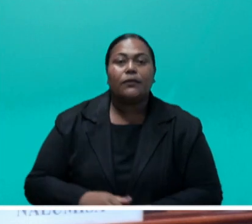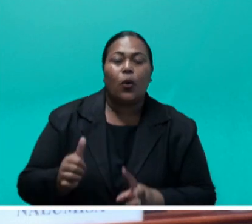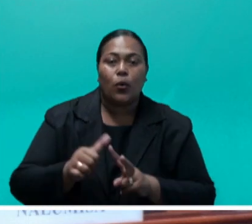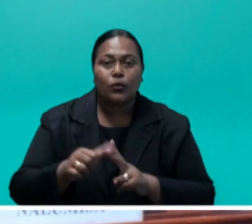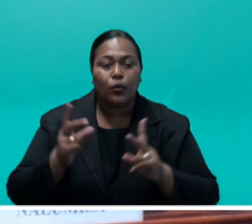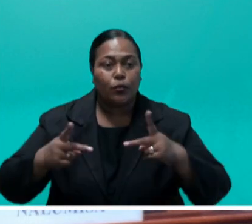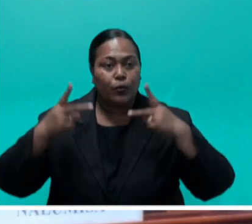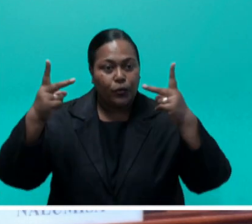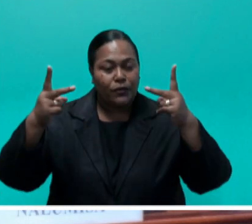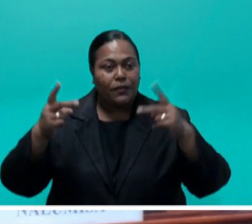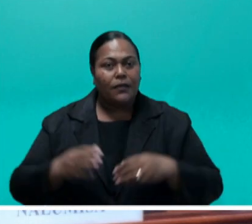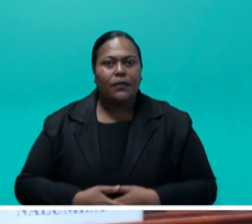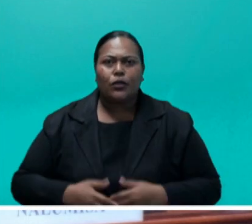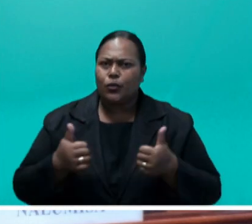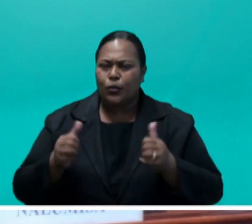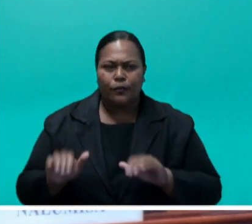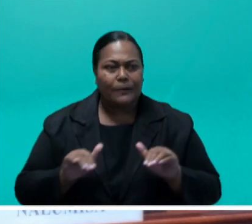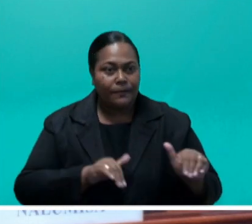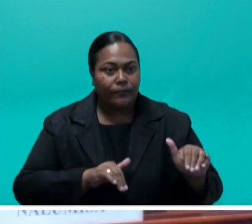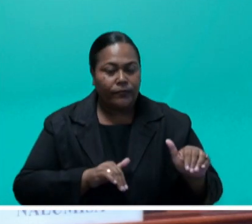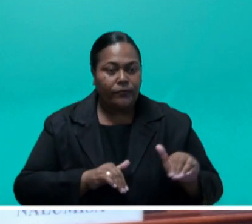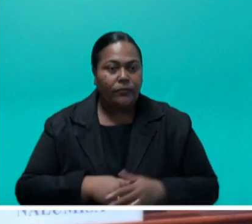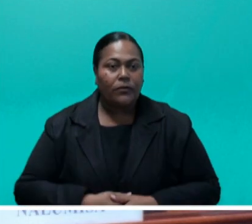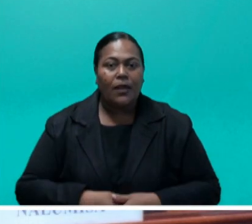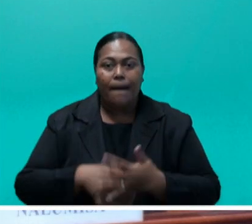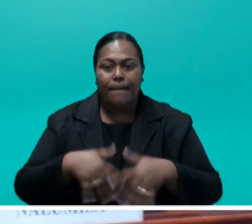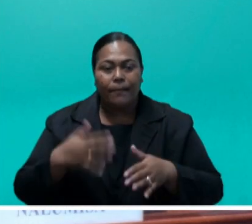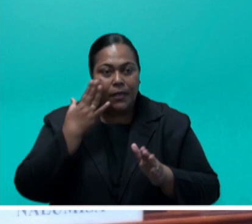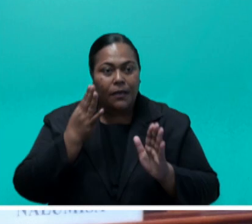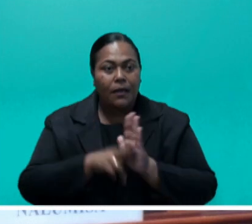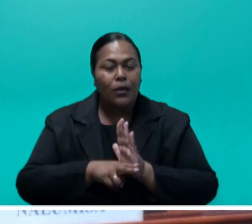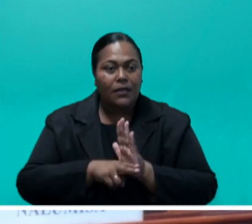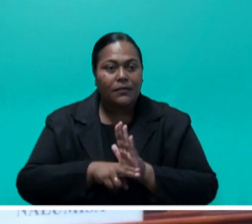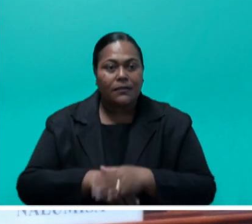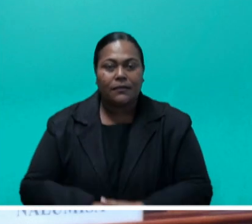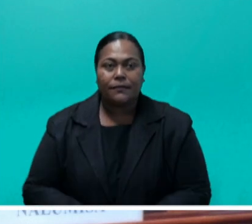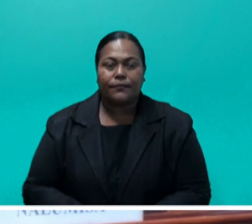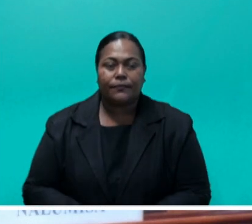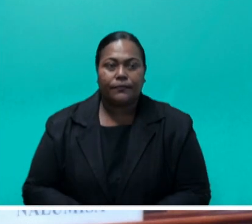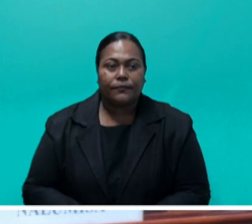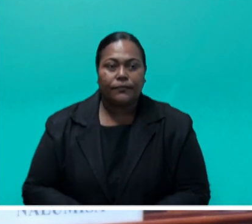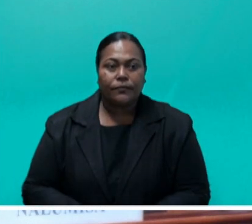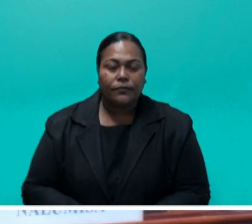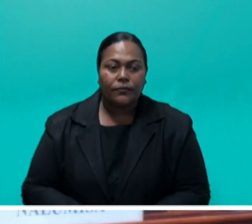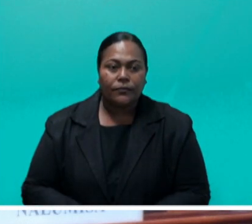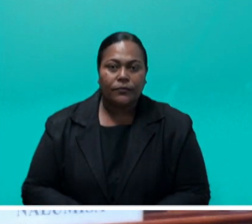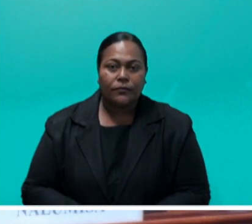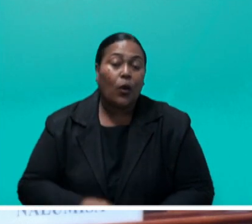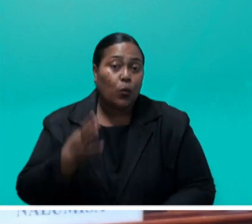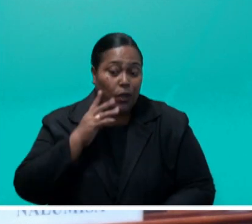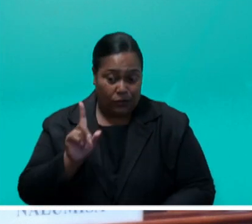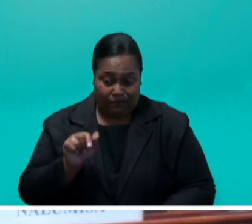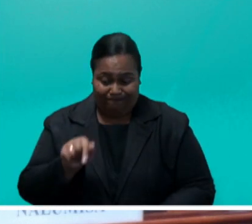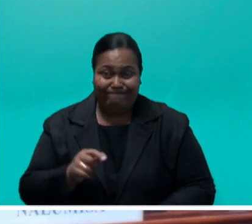promoting greater participation through public awareness campaigns. By bolstering these programs,